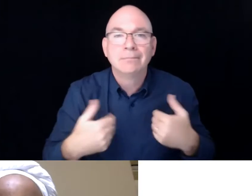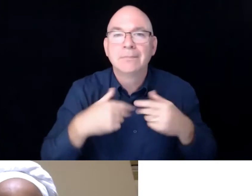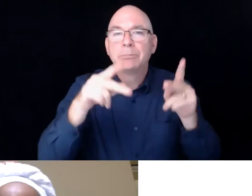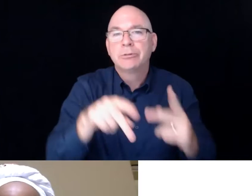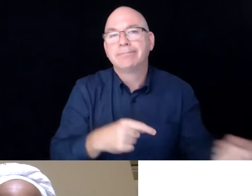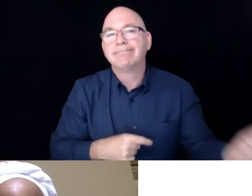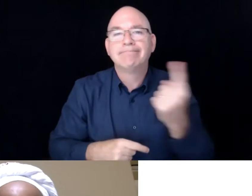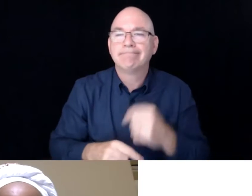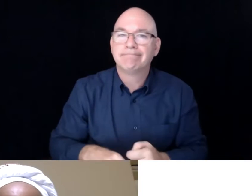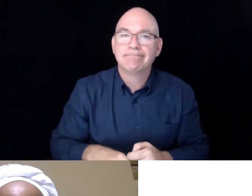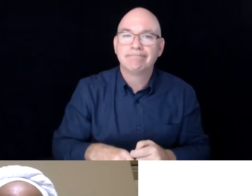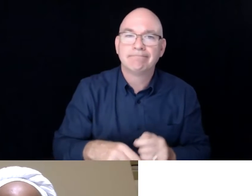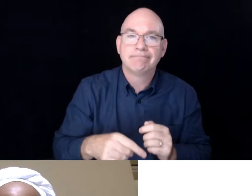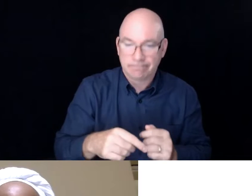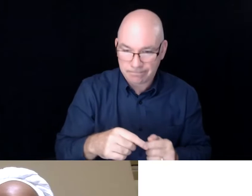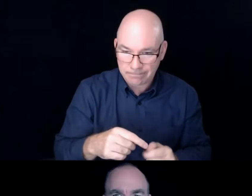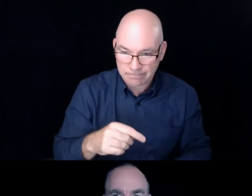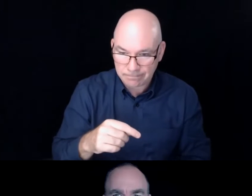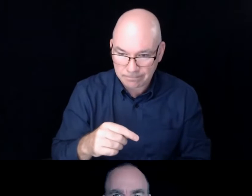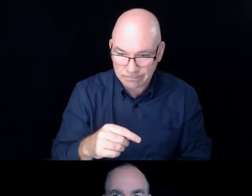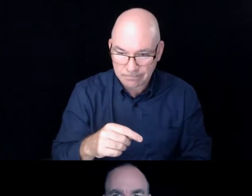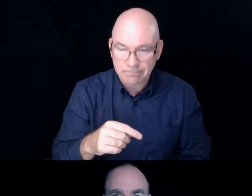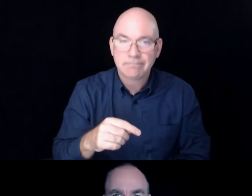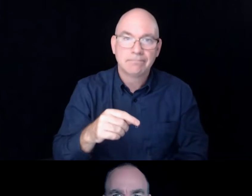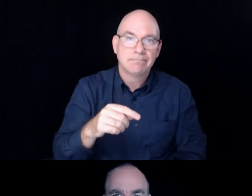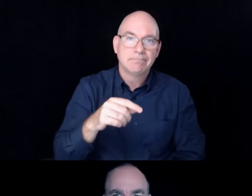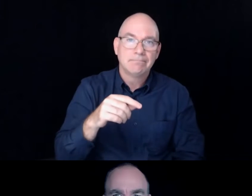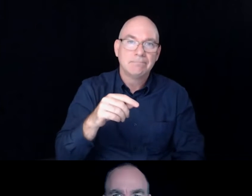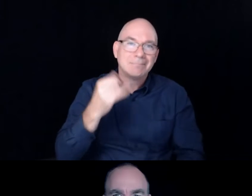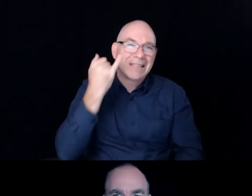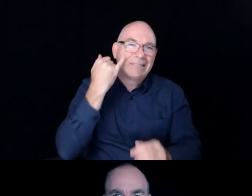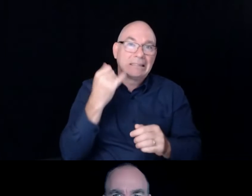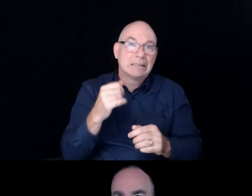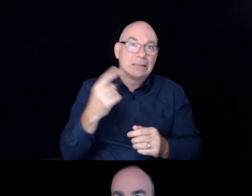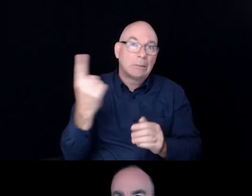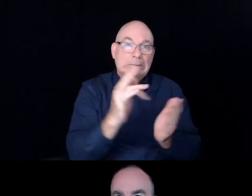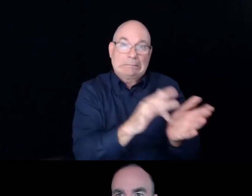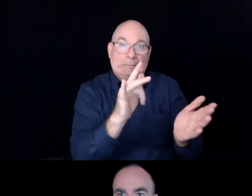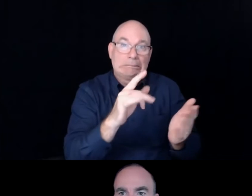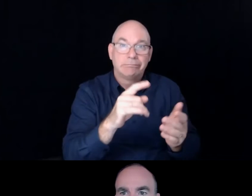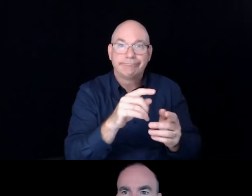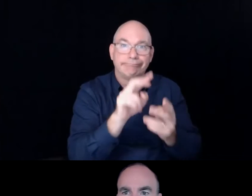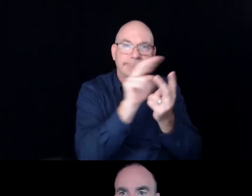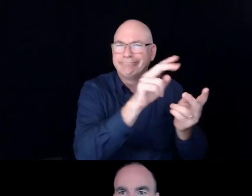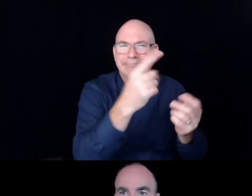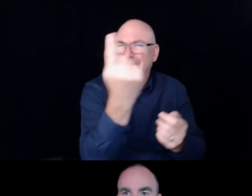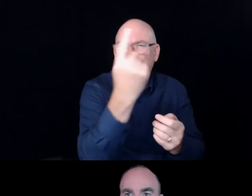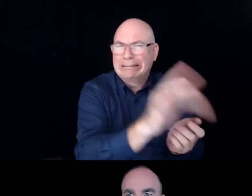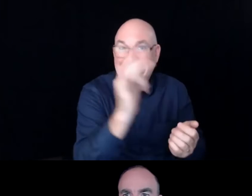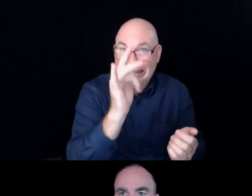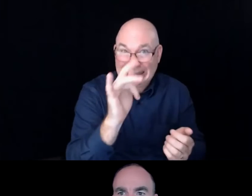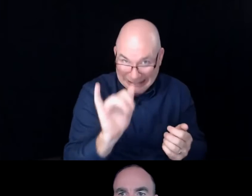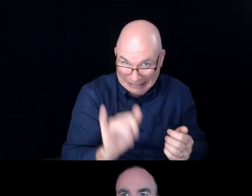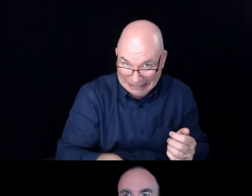to your space and they are abused, sexually abused, okay? So just take sexual abuse. That child